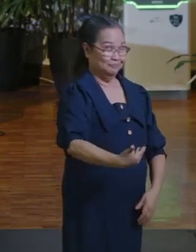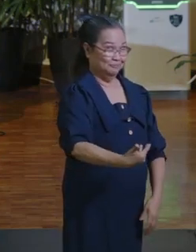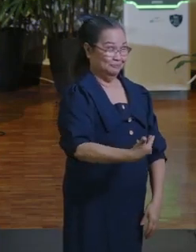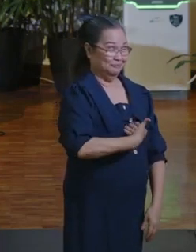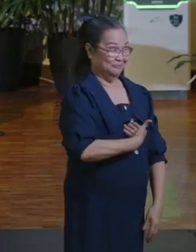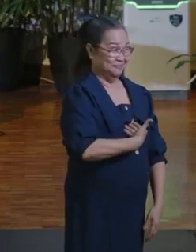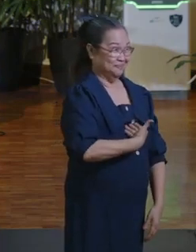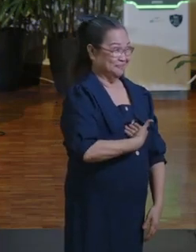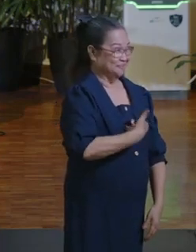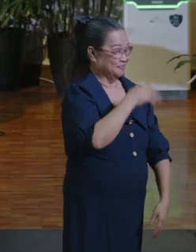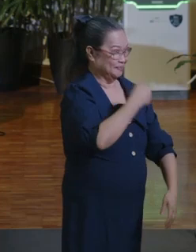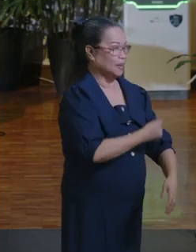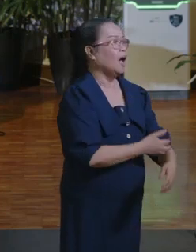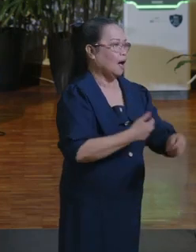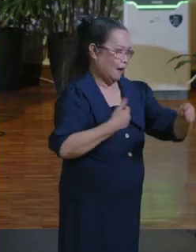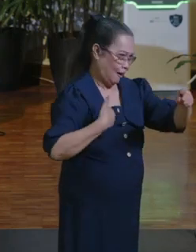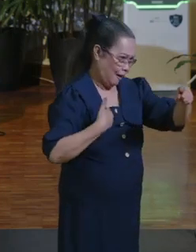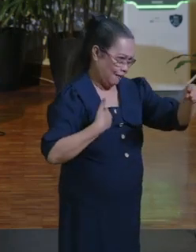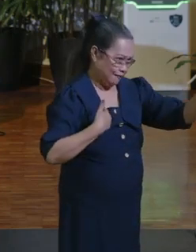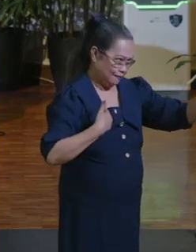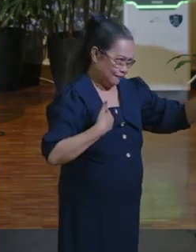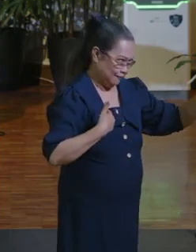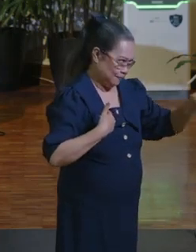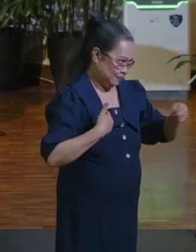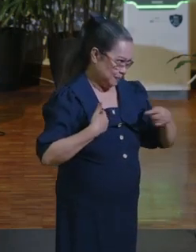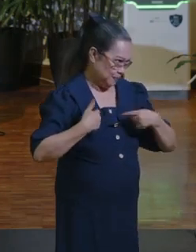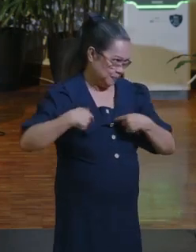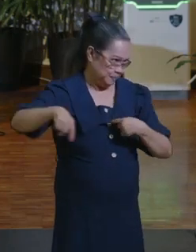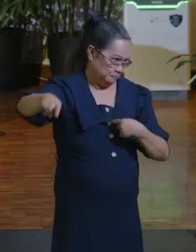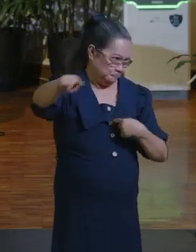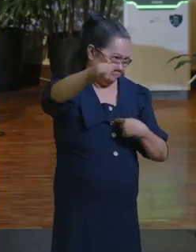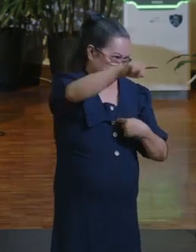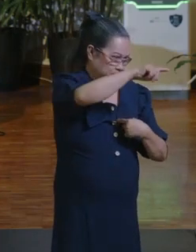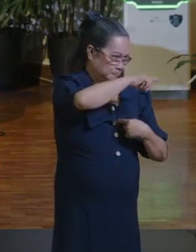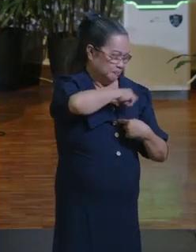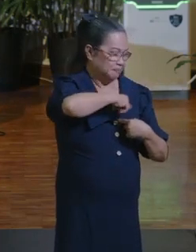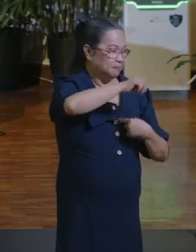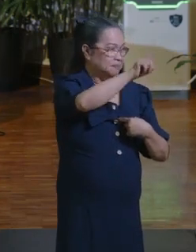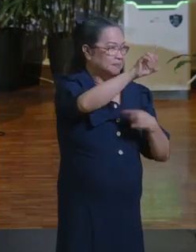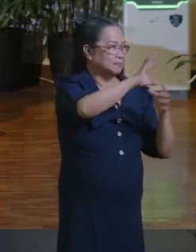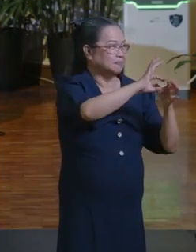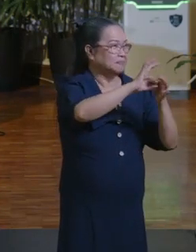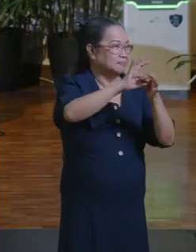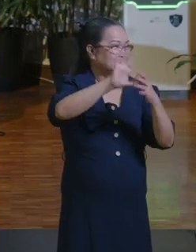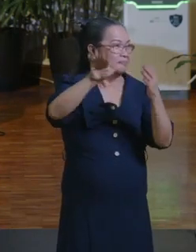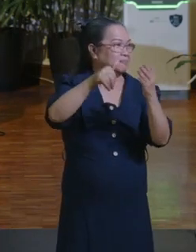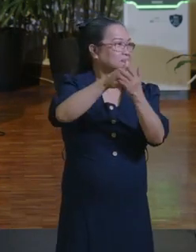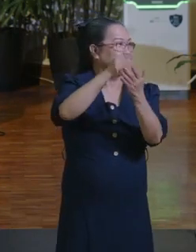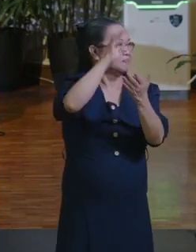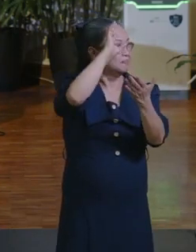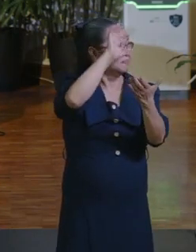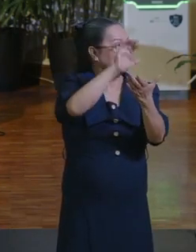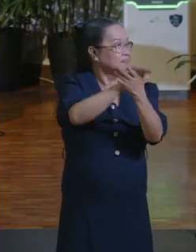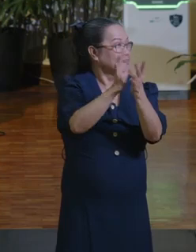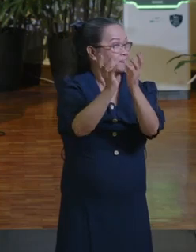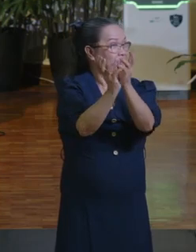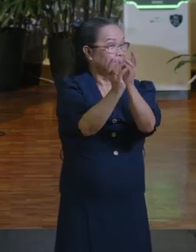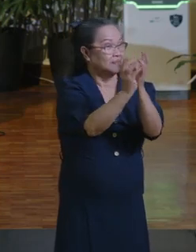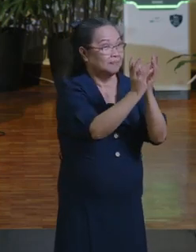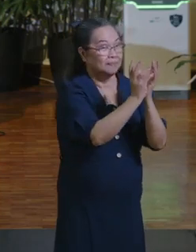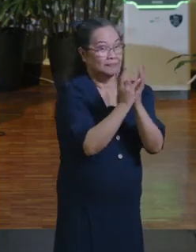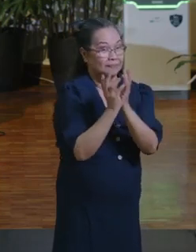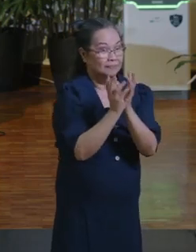ng Diyos ay nasa atin na. Pangalawa, becoming one with all believers. Verse